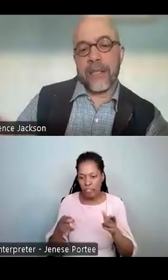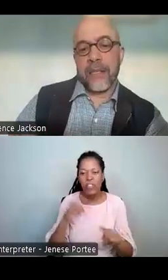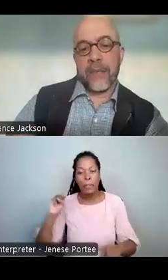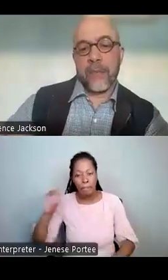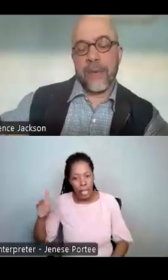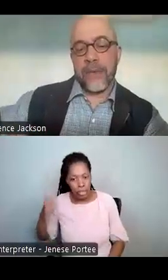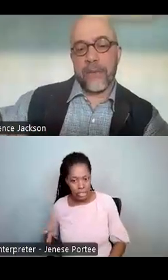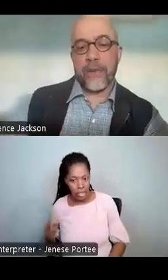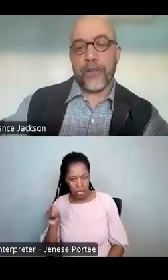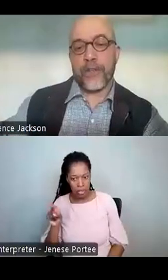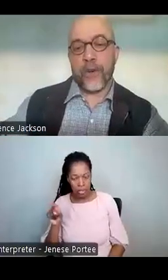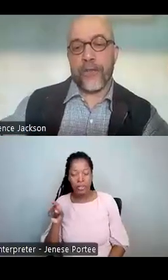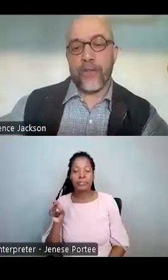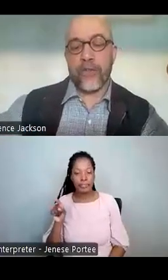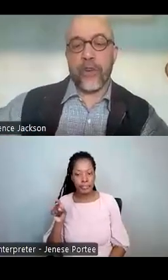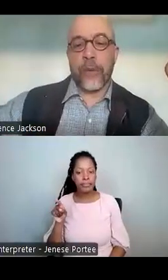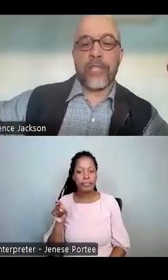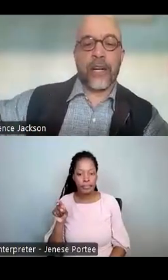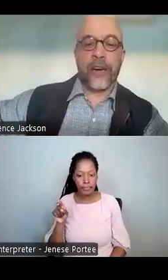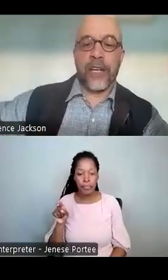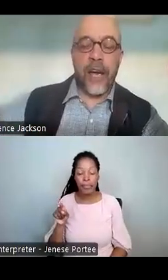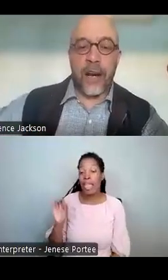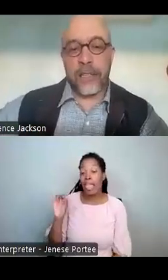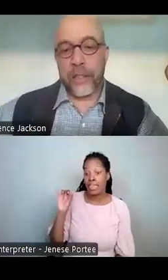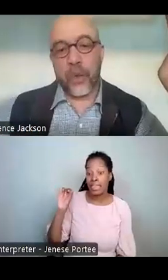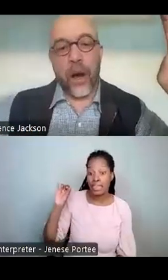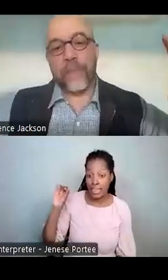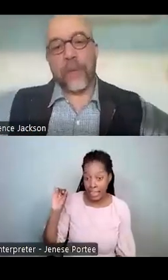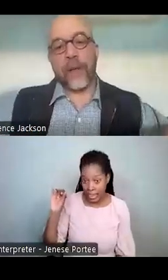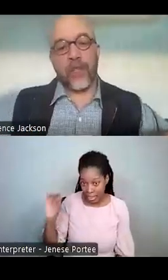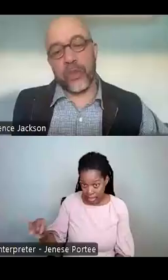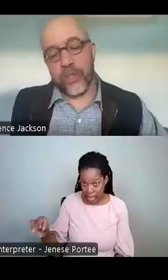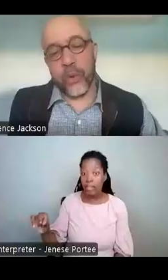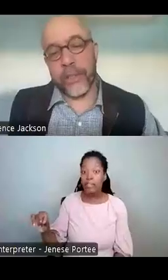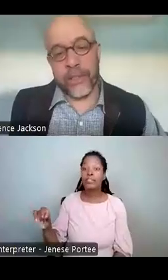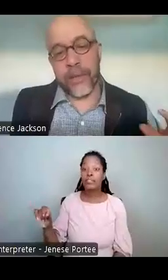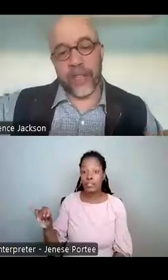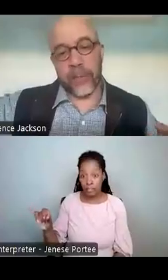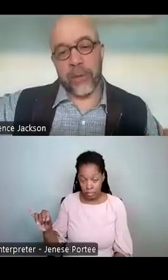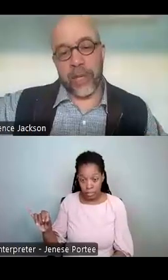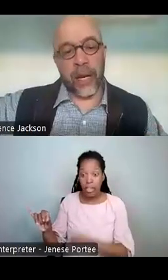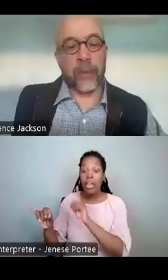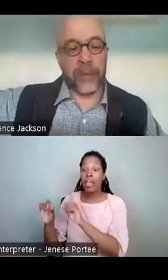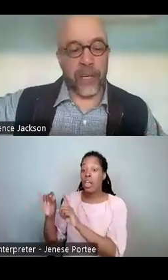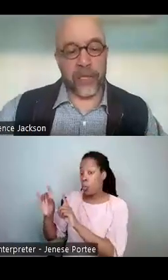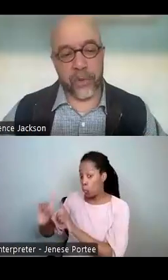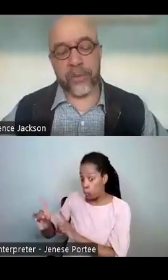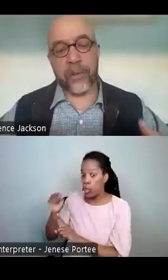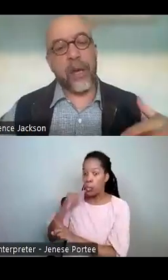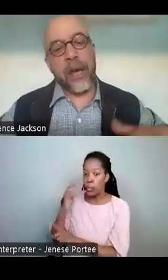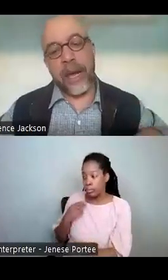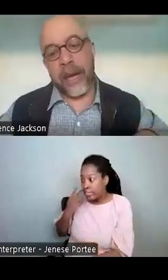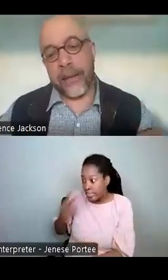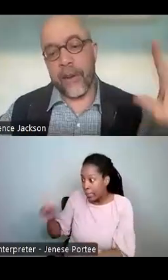that's the sort of tributary to join this other community up the Patuxent